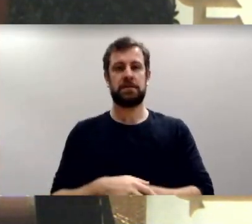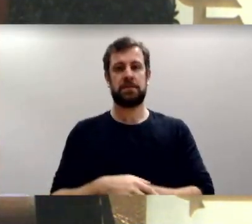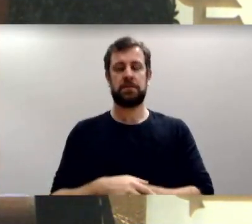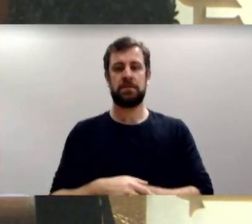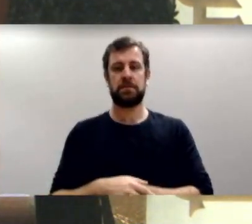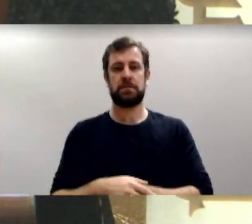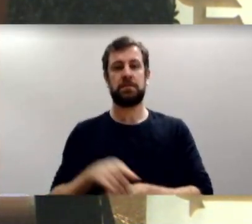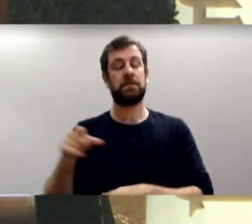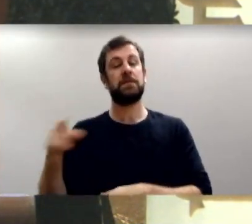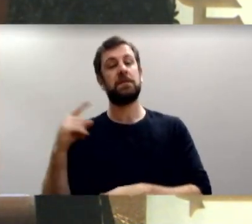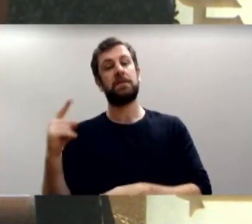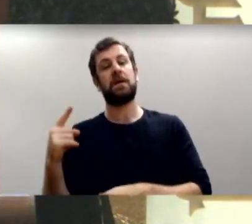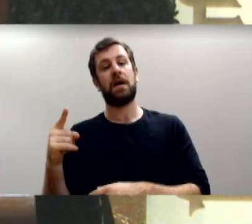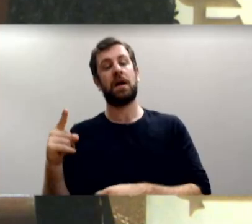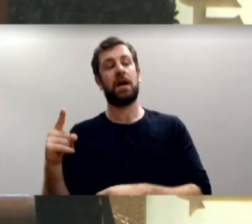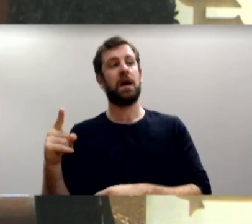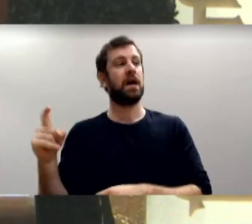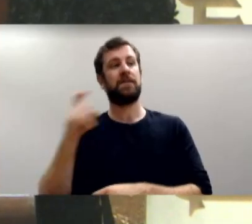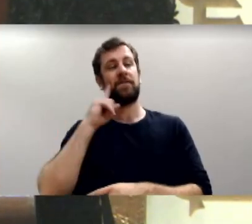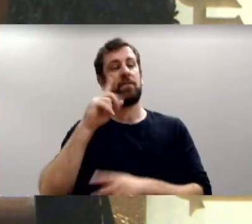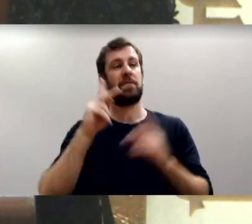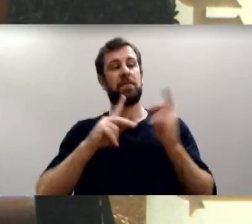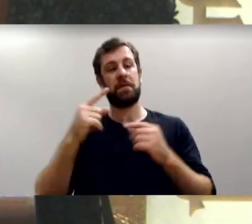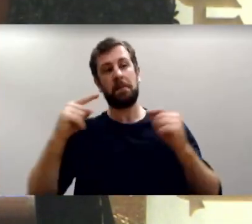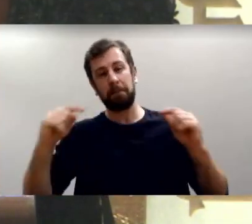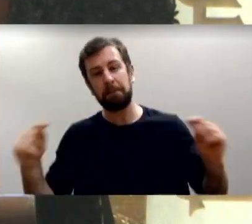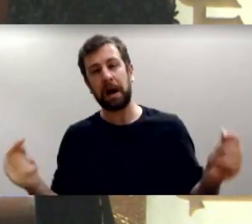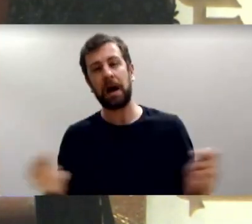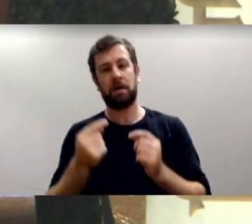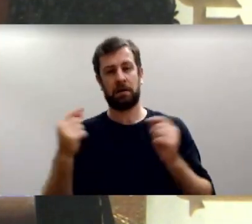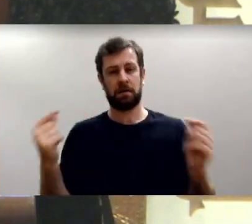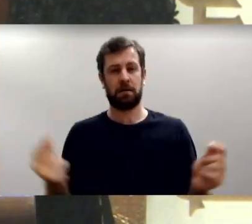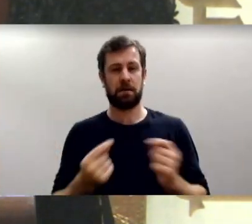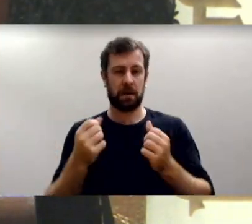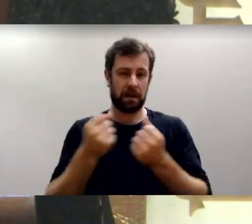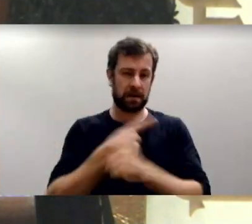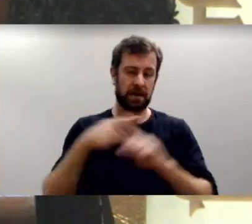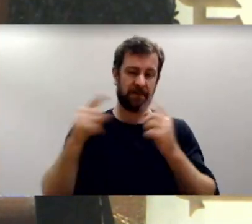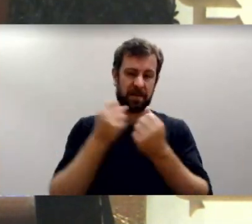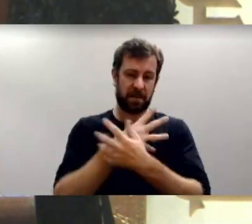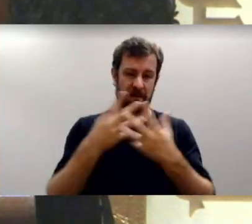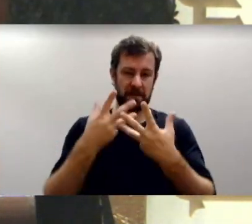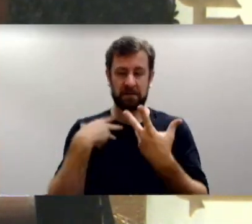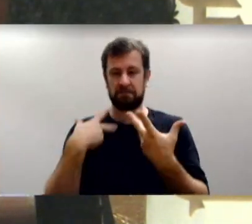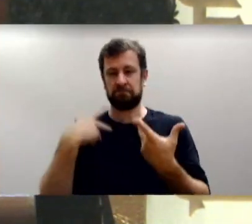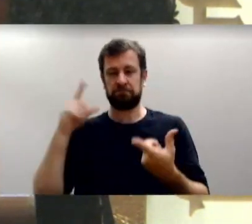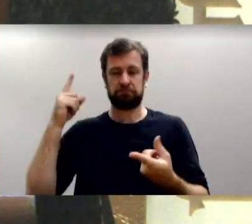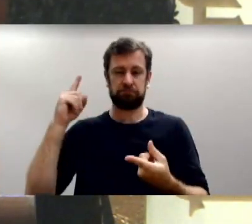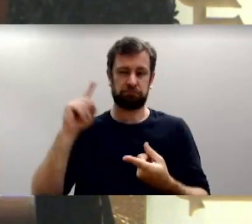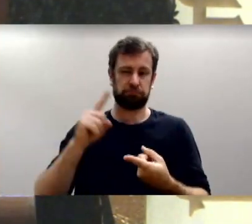for, you know, the pen and the paper should be brought